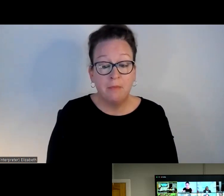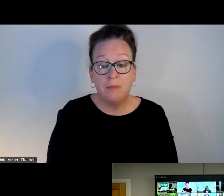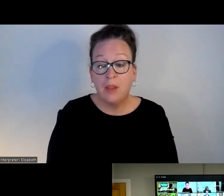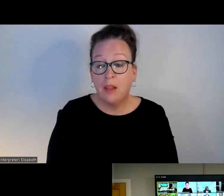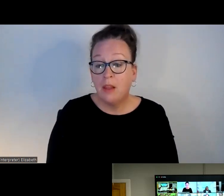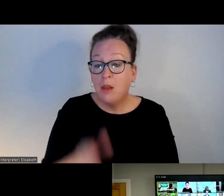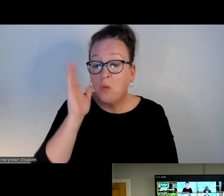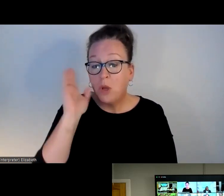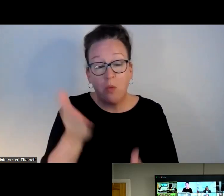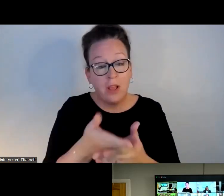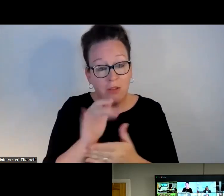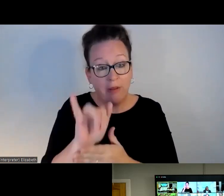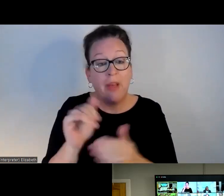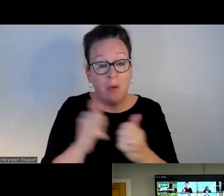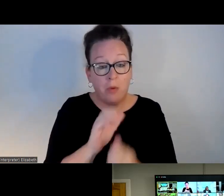the council.